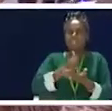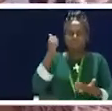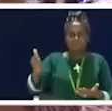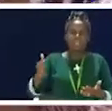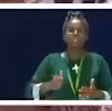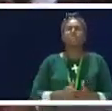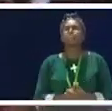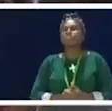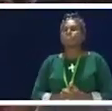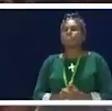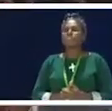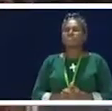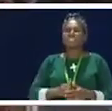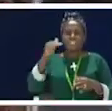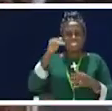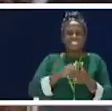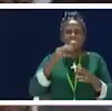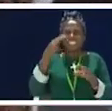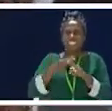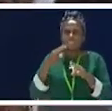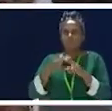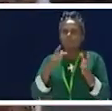In the mighty name of Jesus.